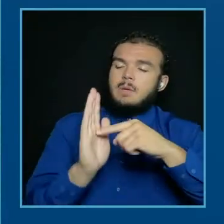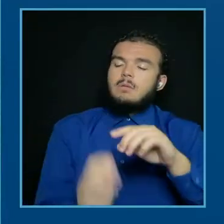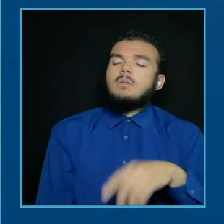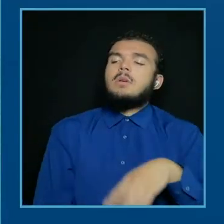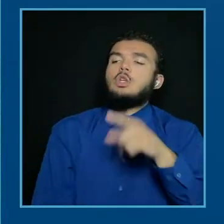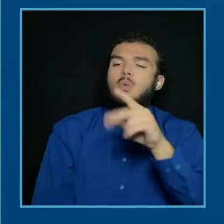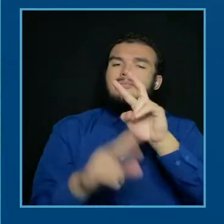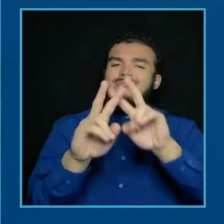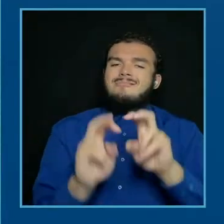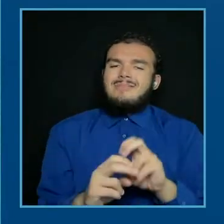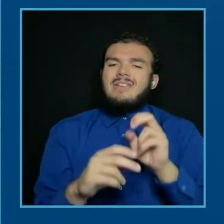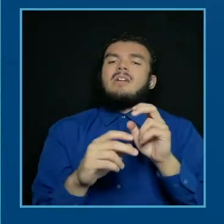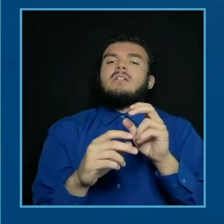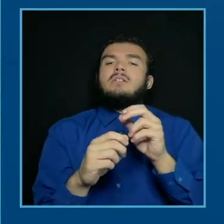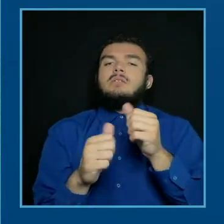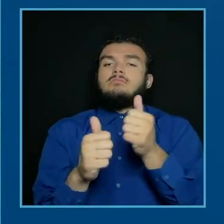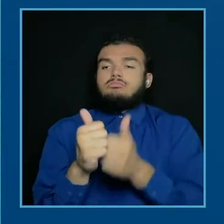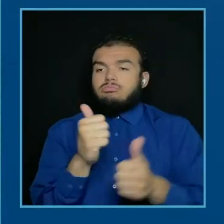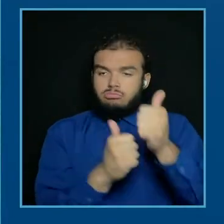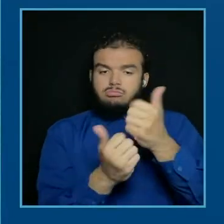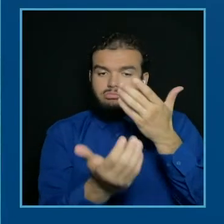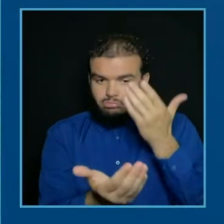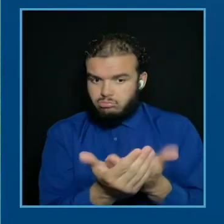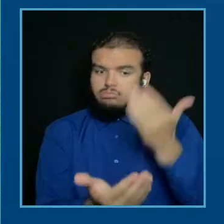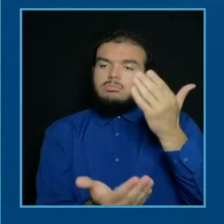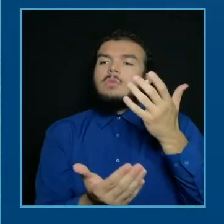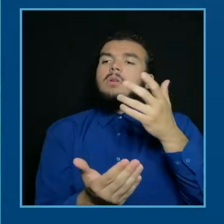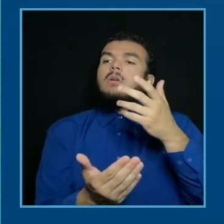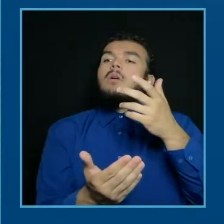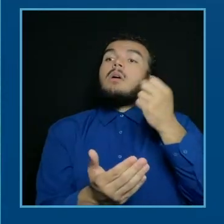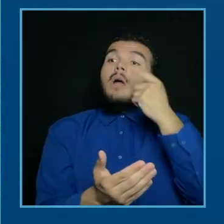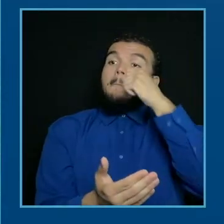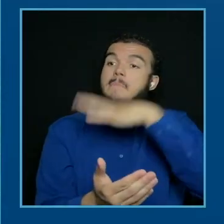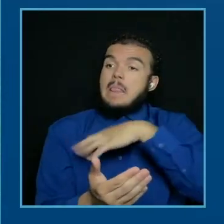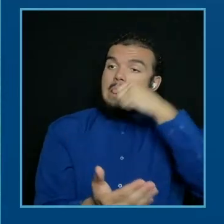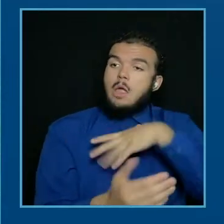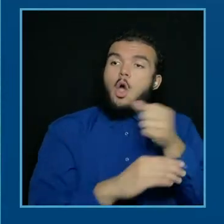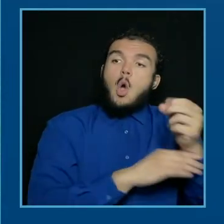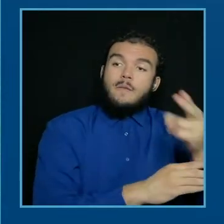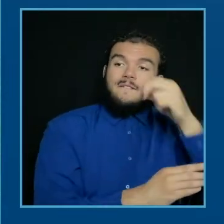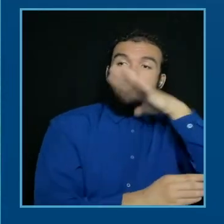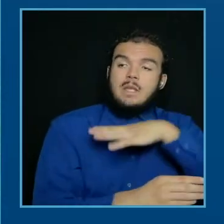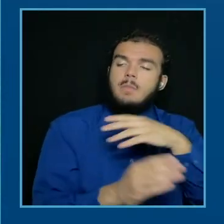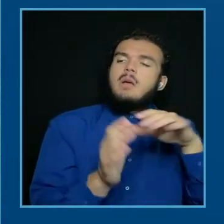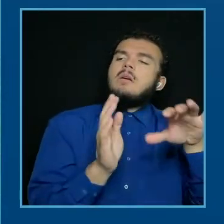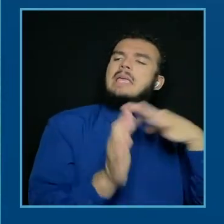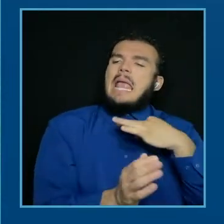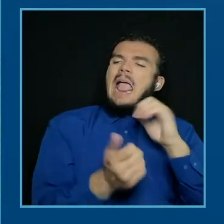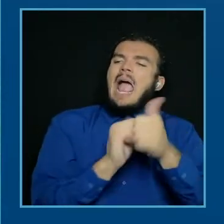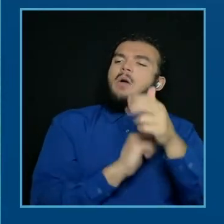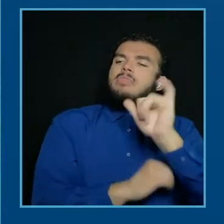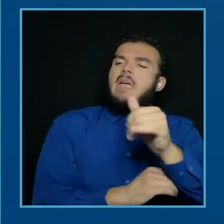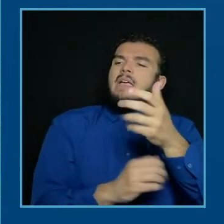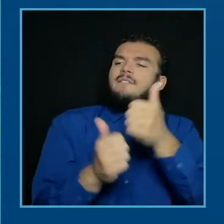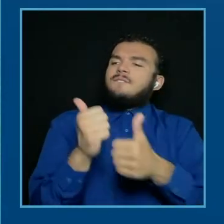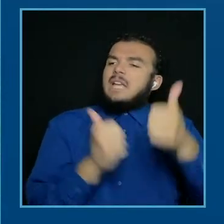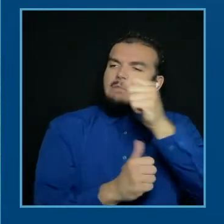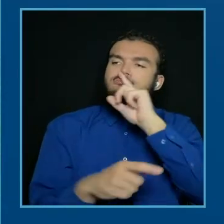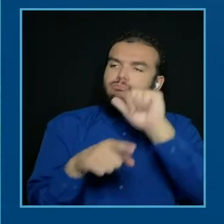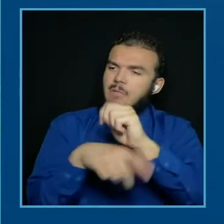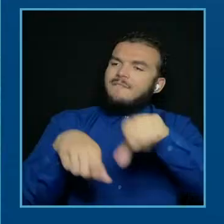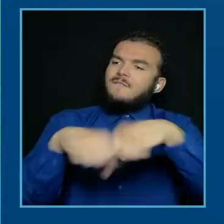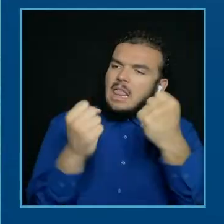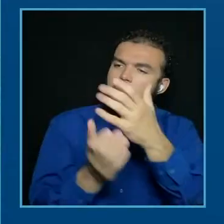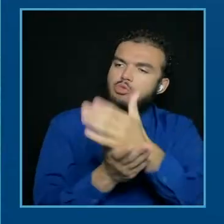the advantage conferred on the male candidates over the female candidates and how this advantage violated provisions